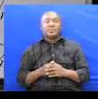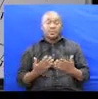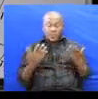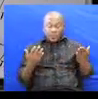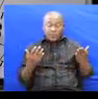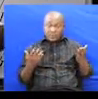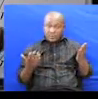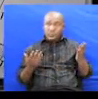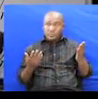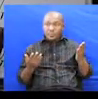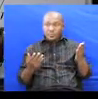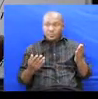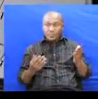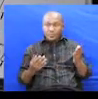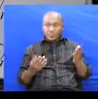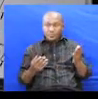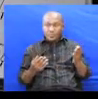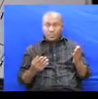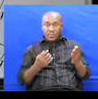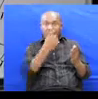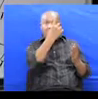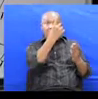So this one, it has to be